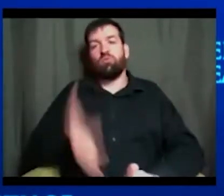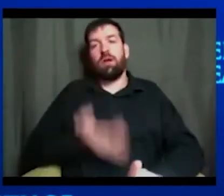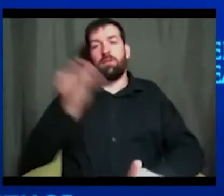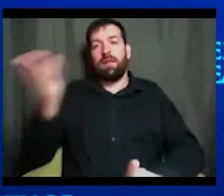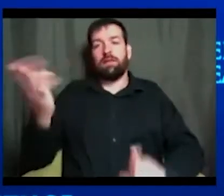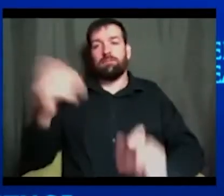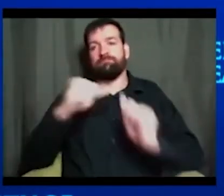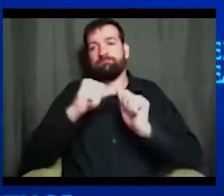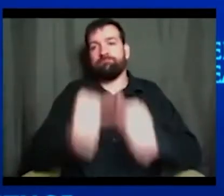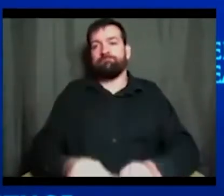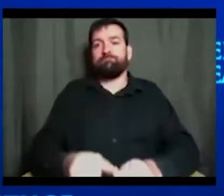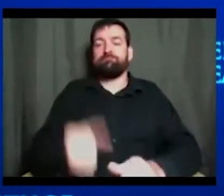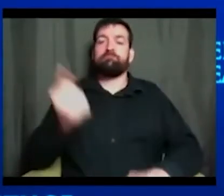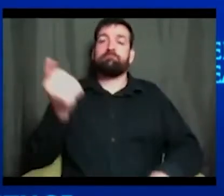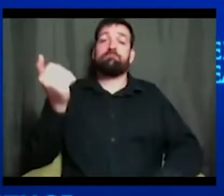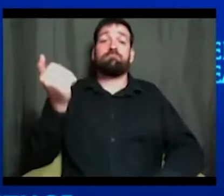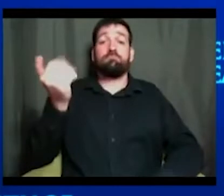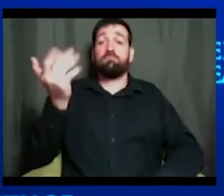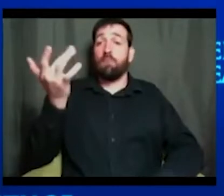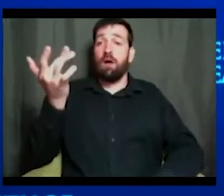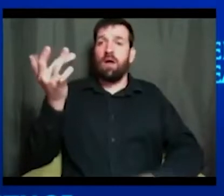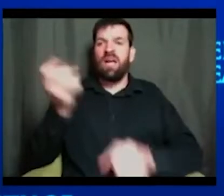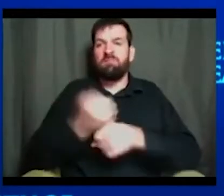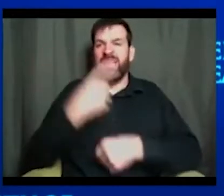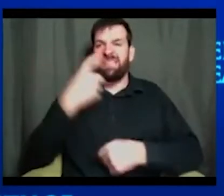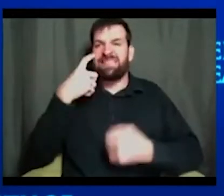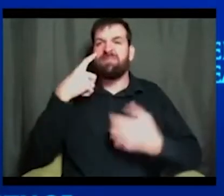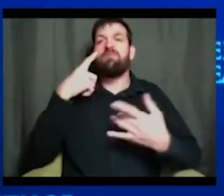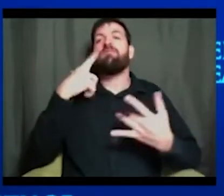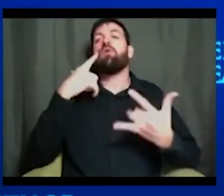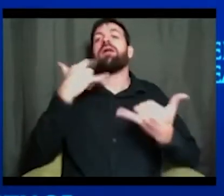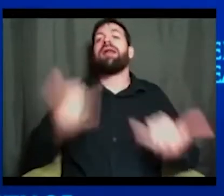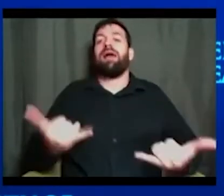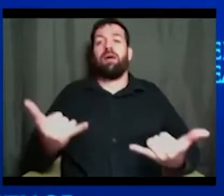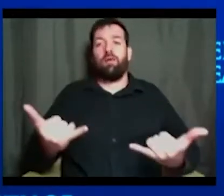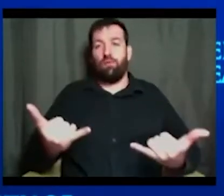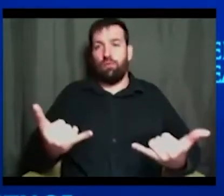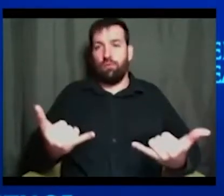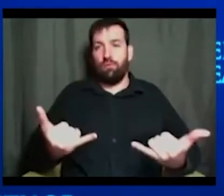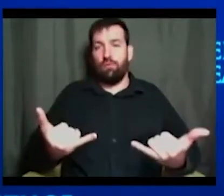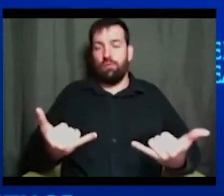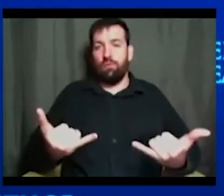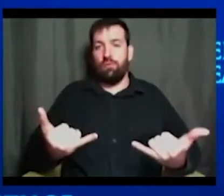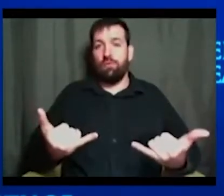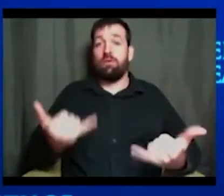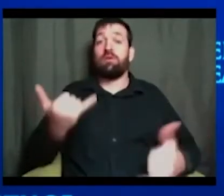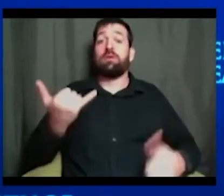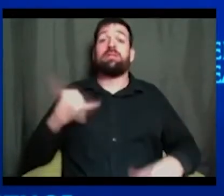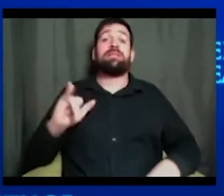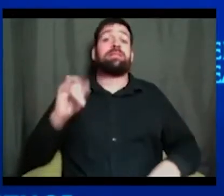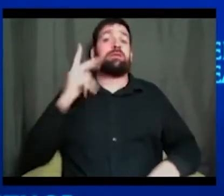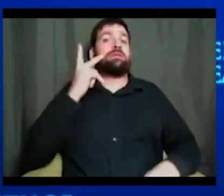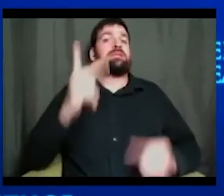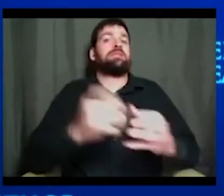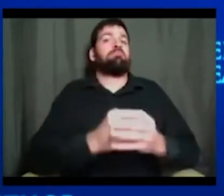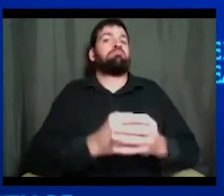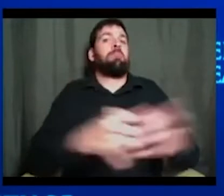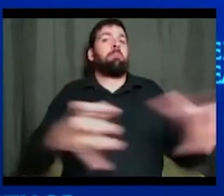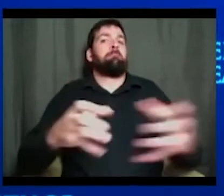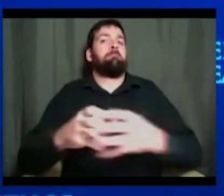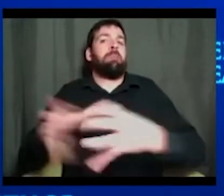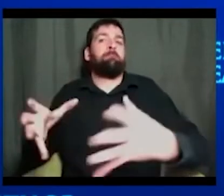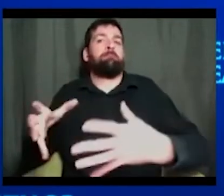because we think it makes sense for now. We're still seeing clusters and outbreaks in schools. If you look at